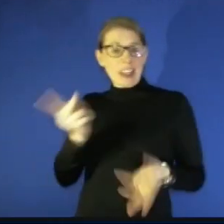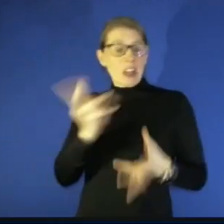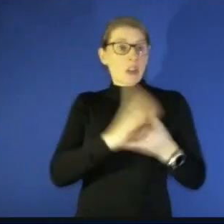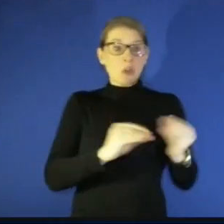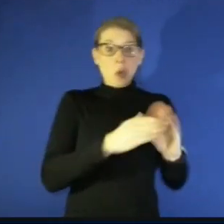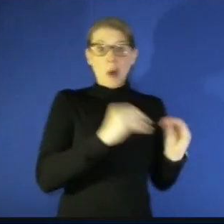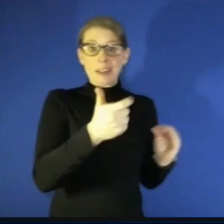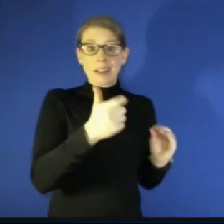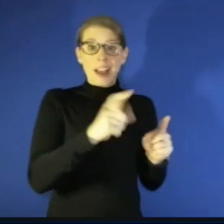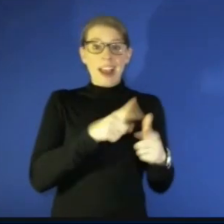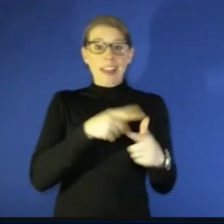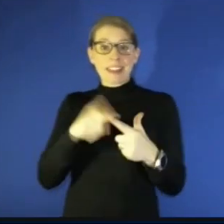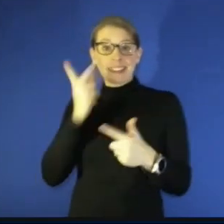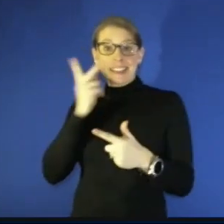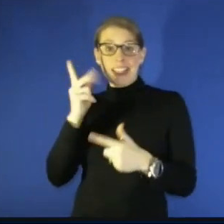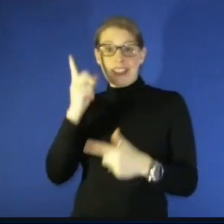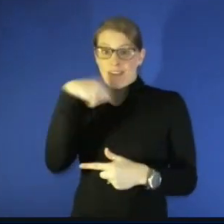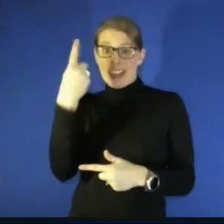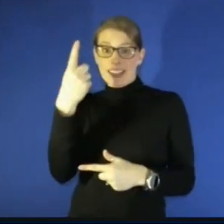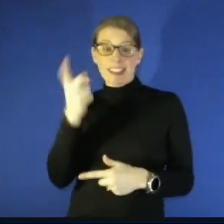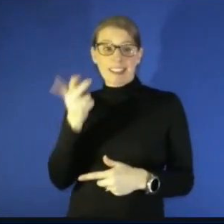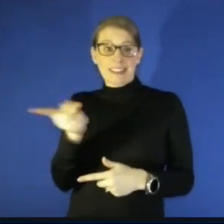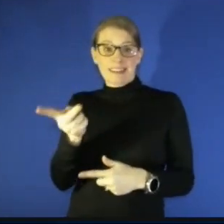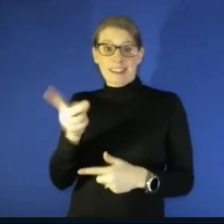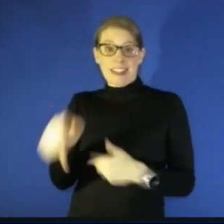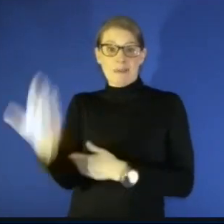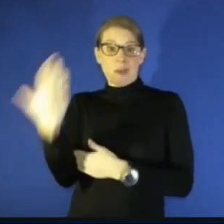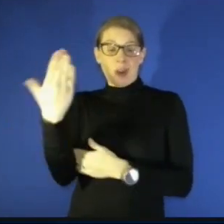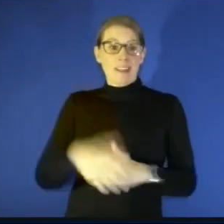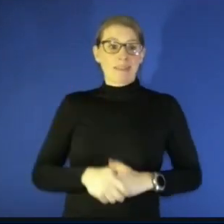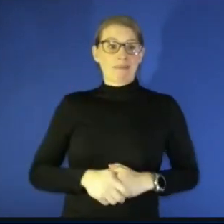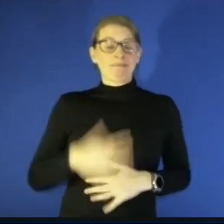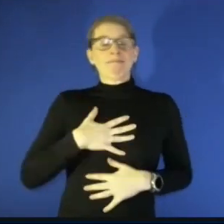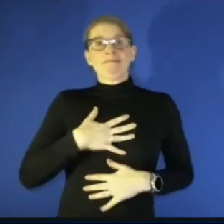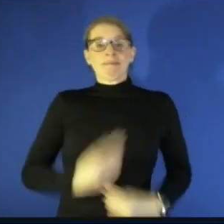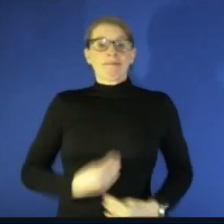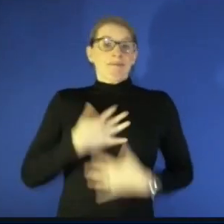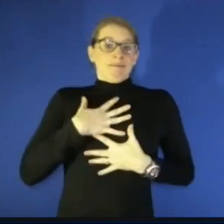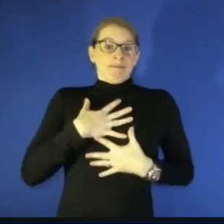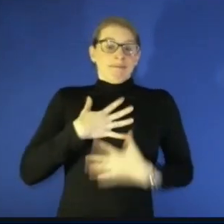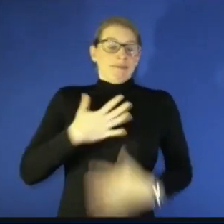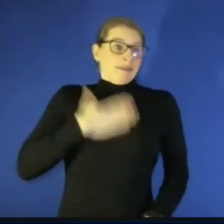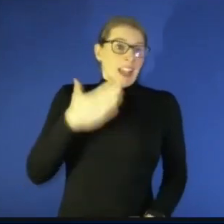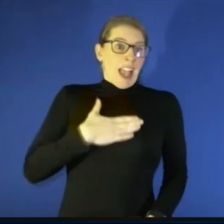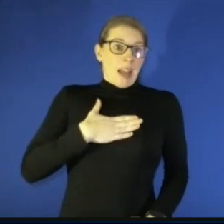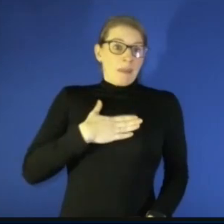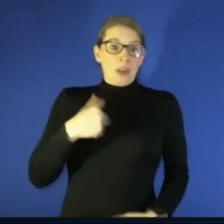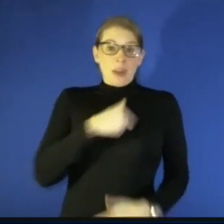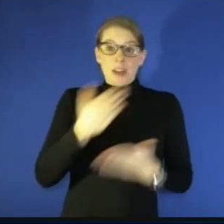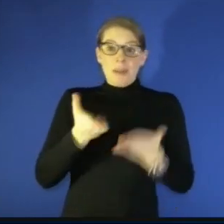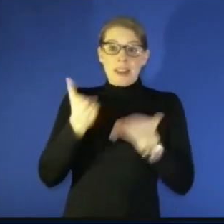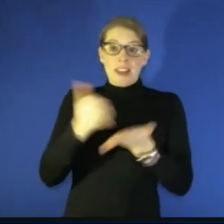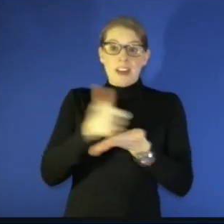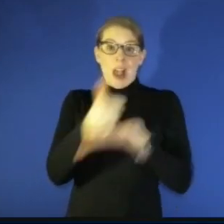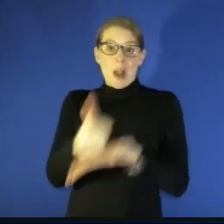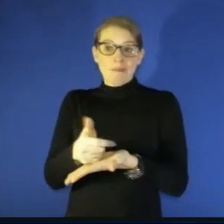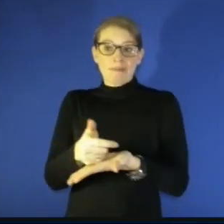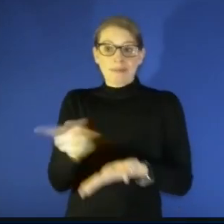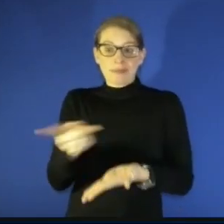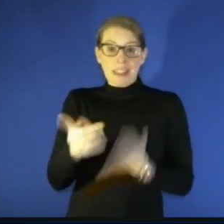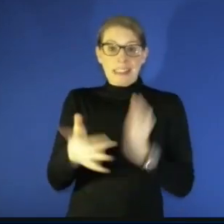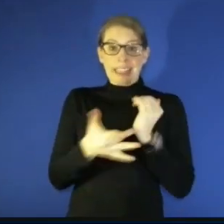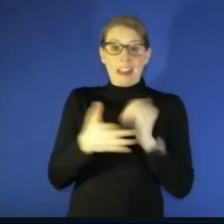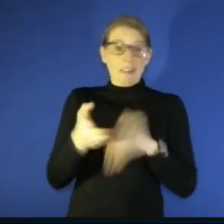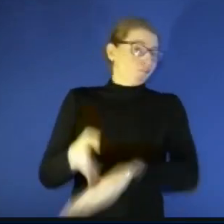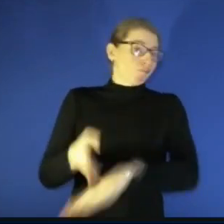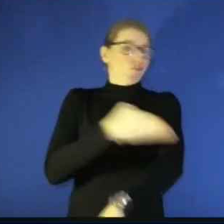morning? Oh, it's just so great. So happy that we could be there to help you guys, and that the technology has improved to